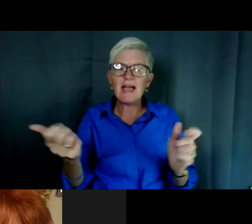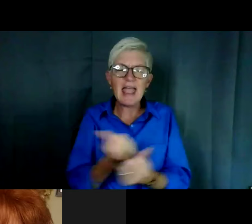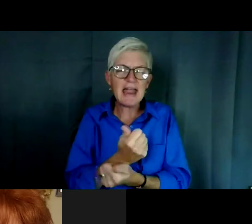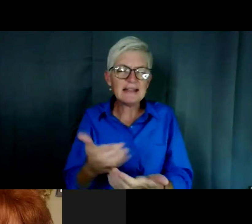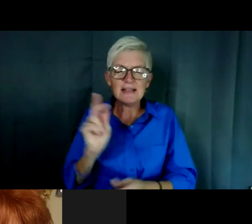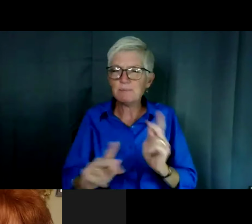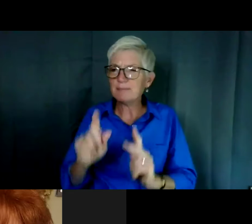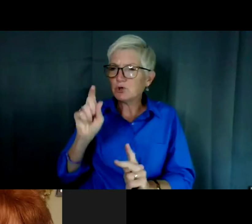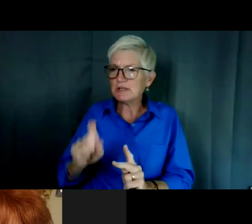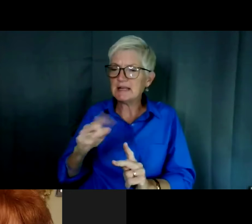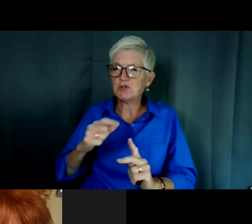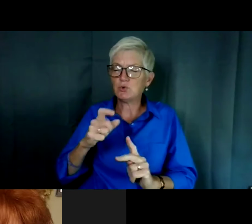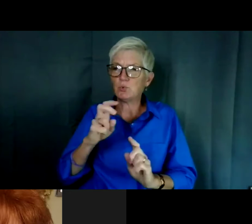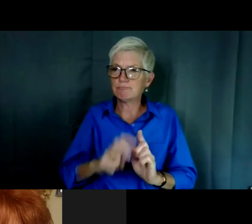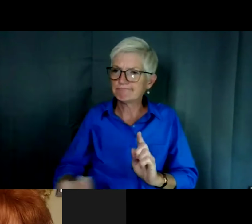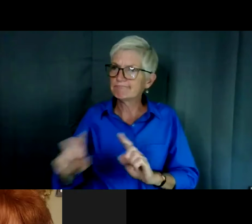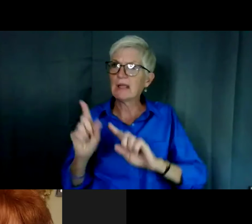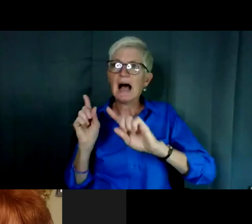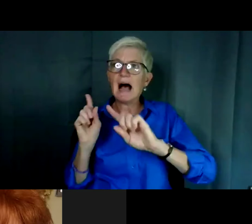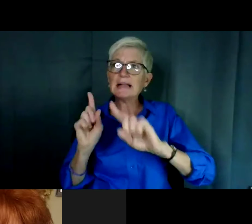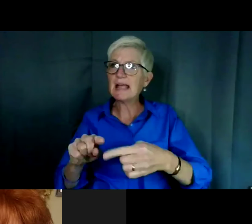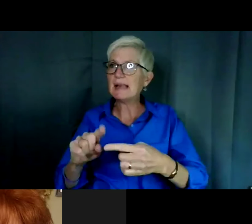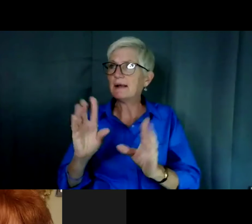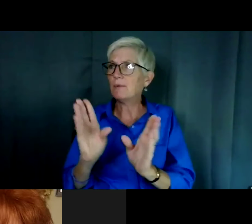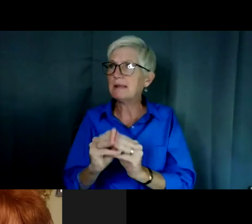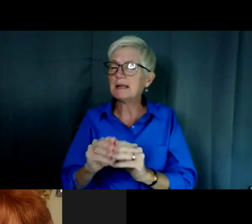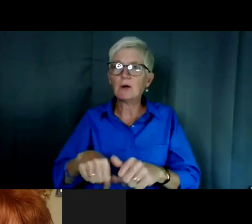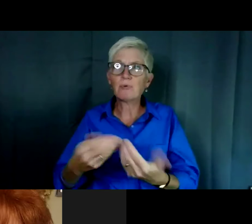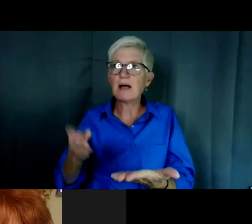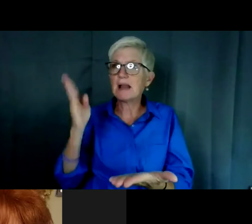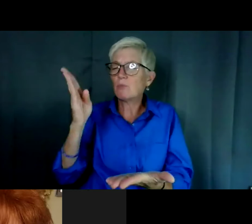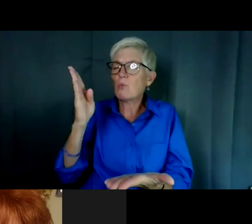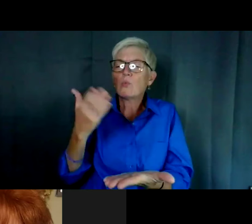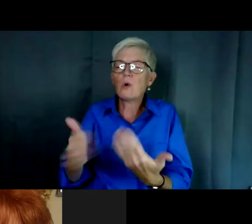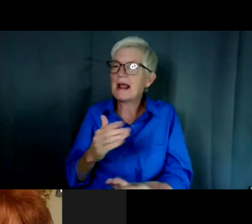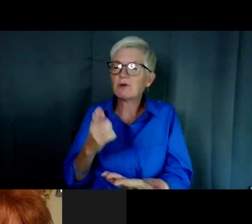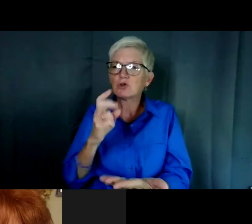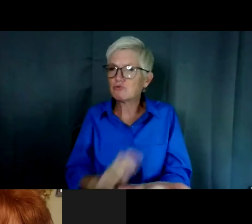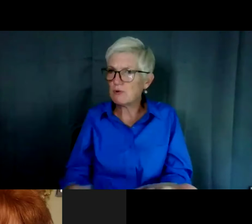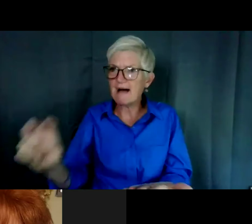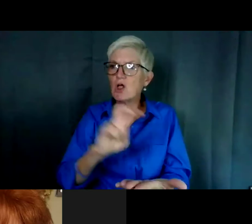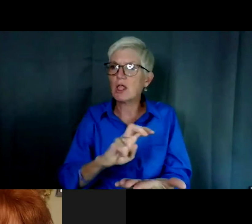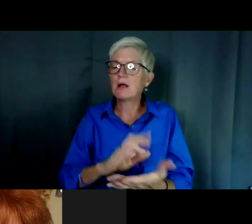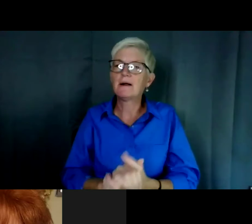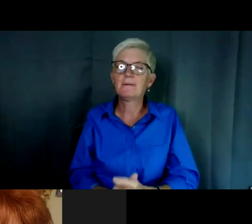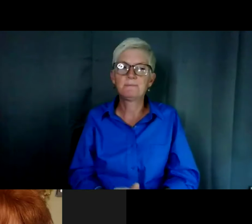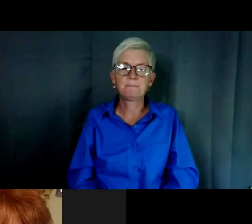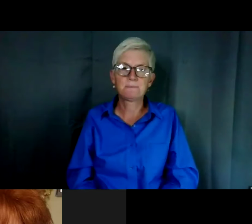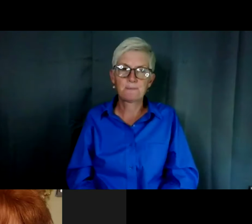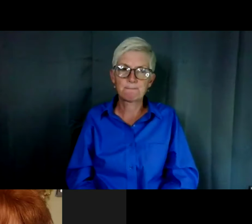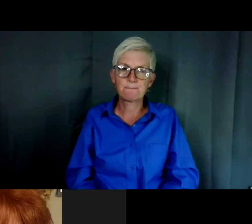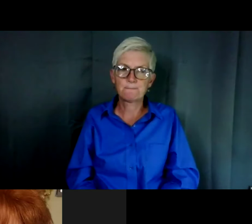to attend a meeting or do a presentation, what have you. And instead of